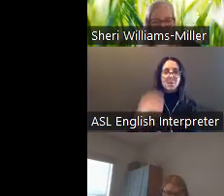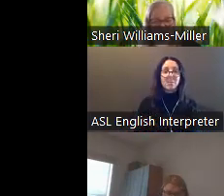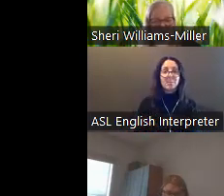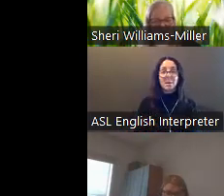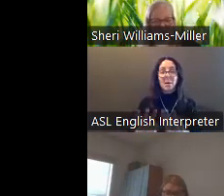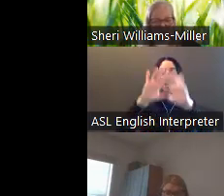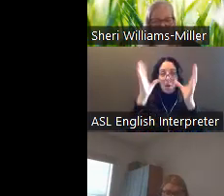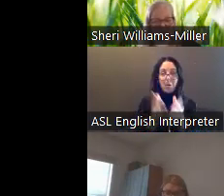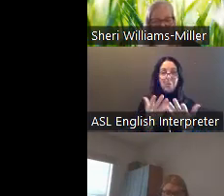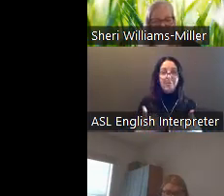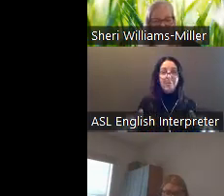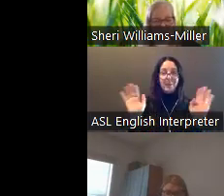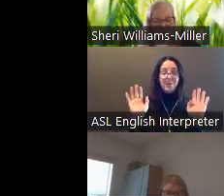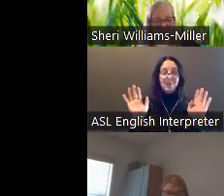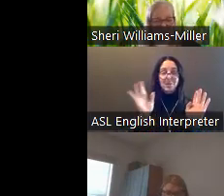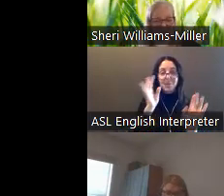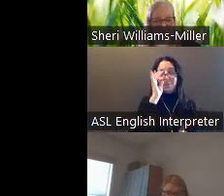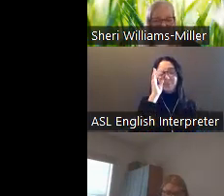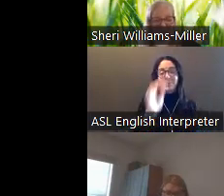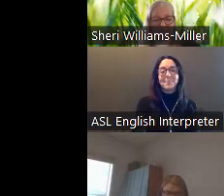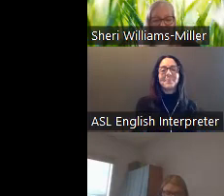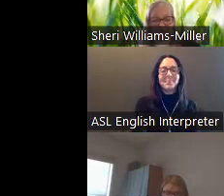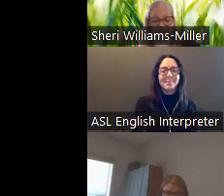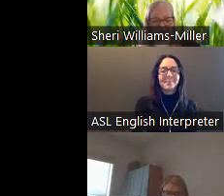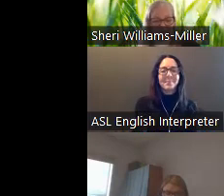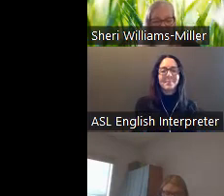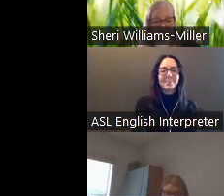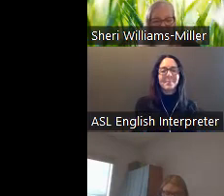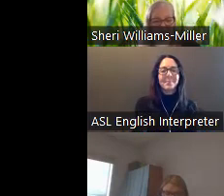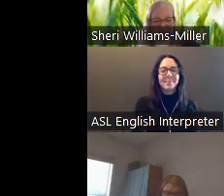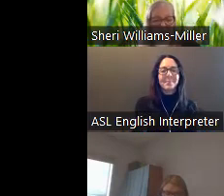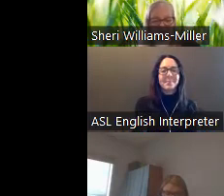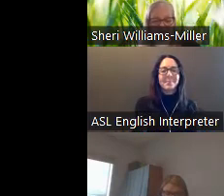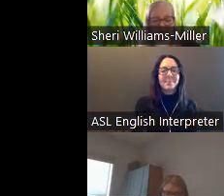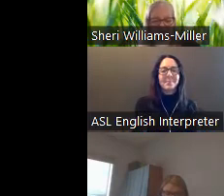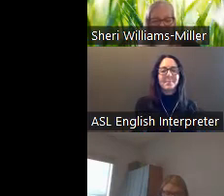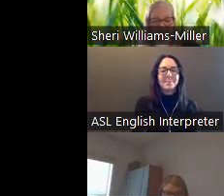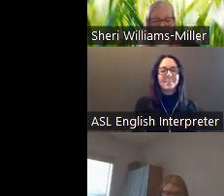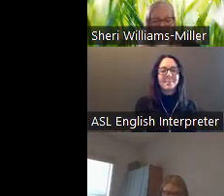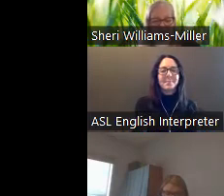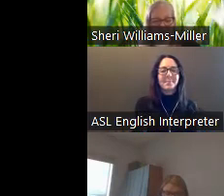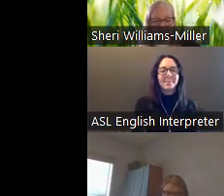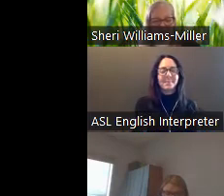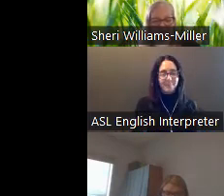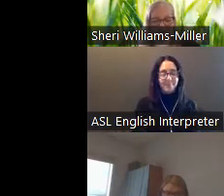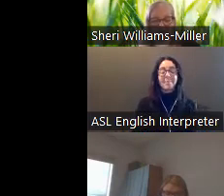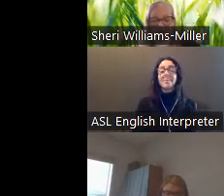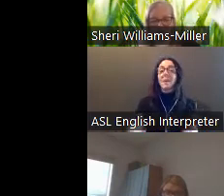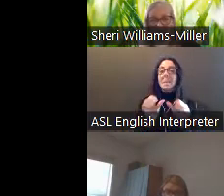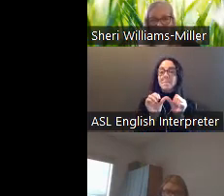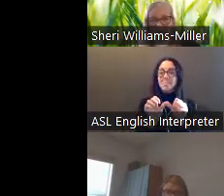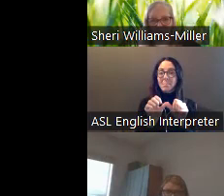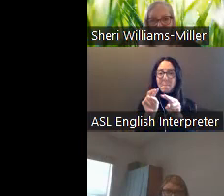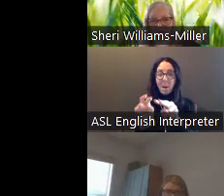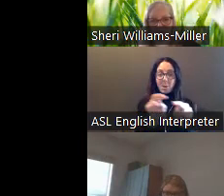that, in terms of our ongoing monitoring, our